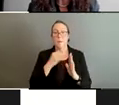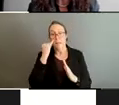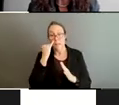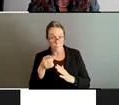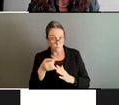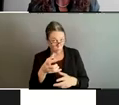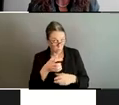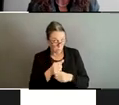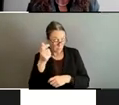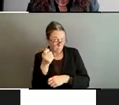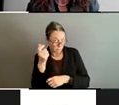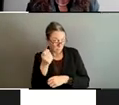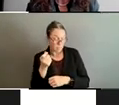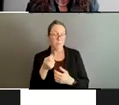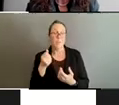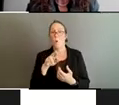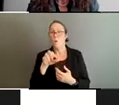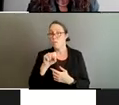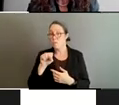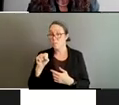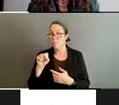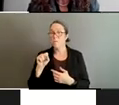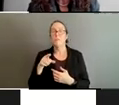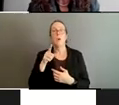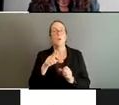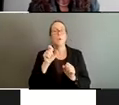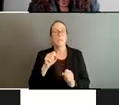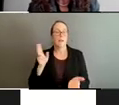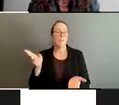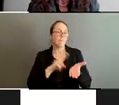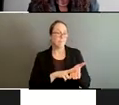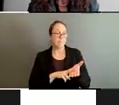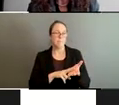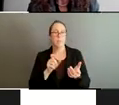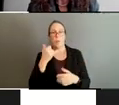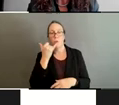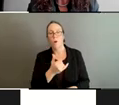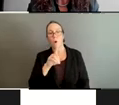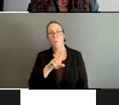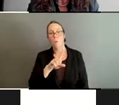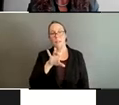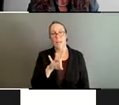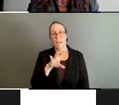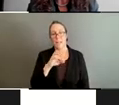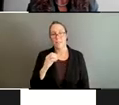sign up electronically for them, you could get your federal benefits. You can sign up by calling